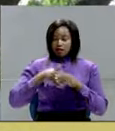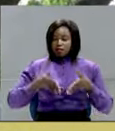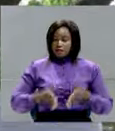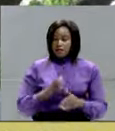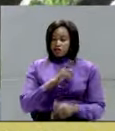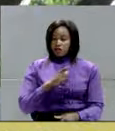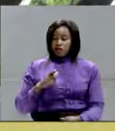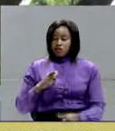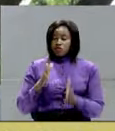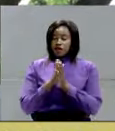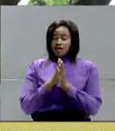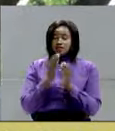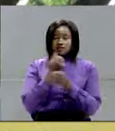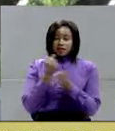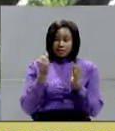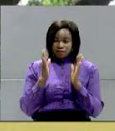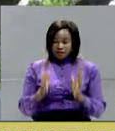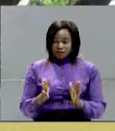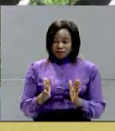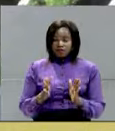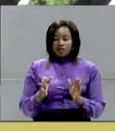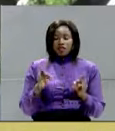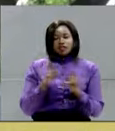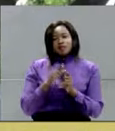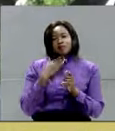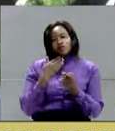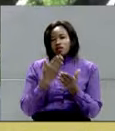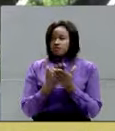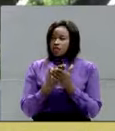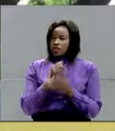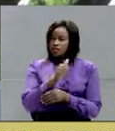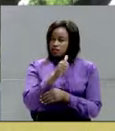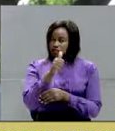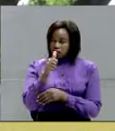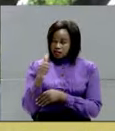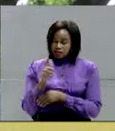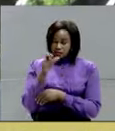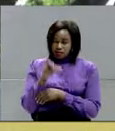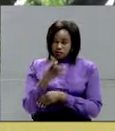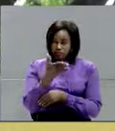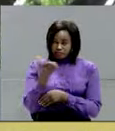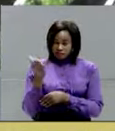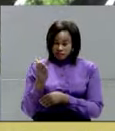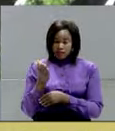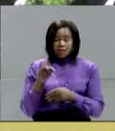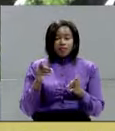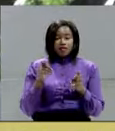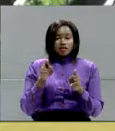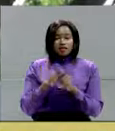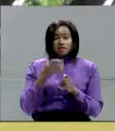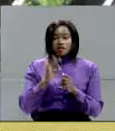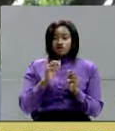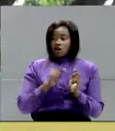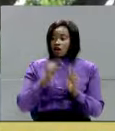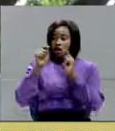Savior, I exhort each one of you, each one of us, who will come to adore and worship